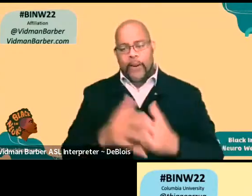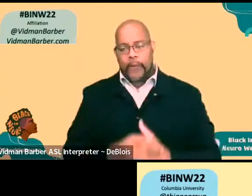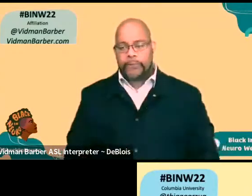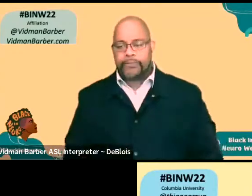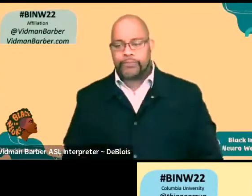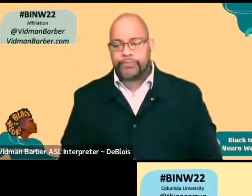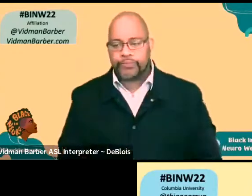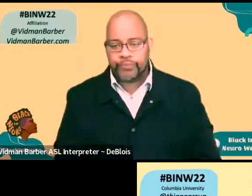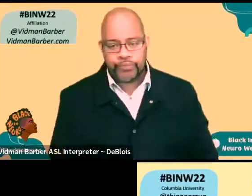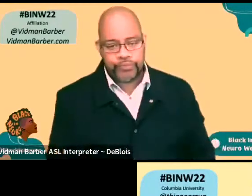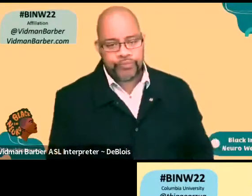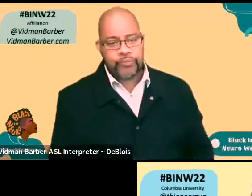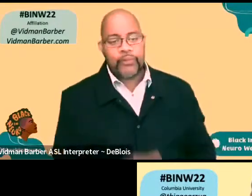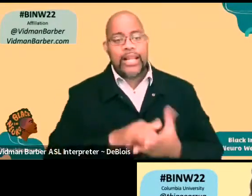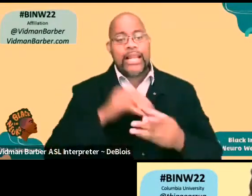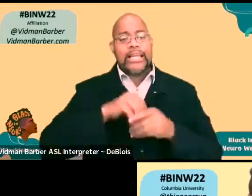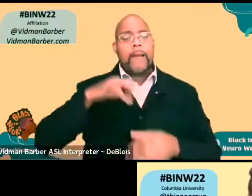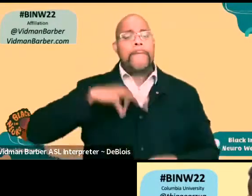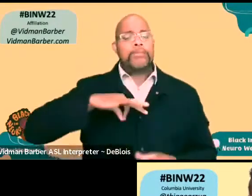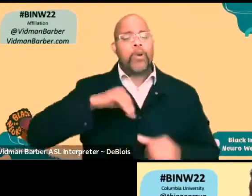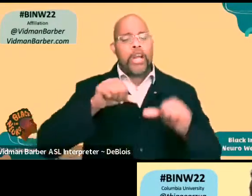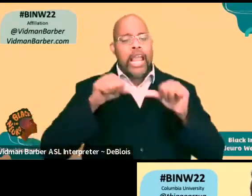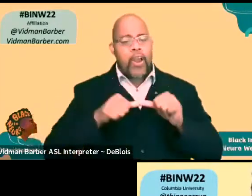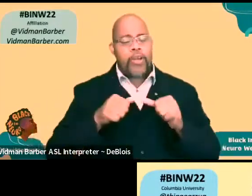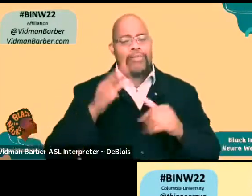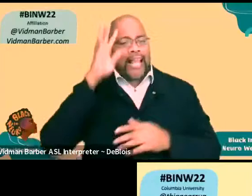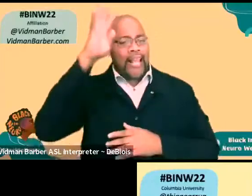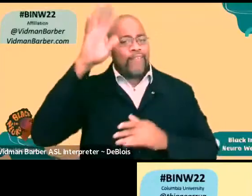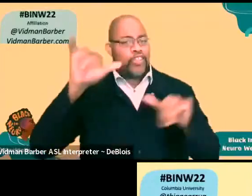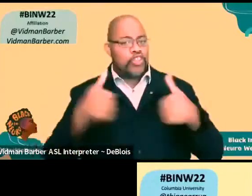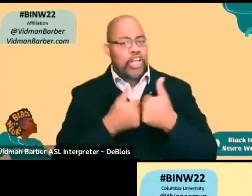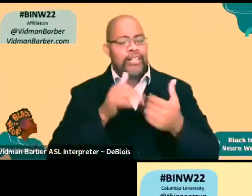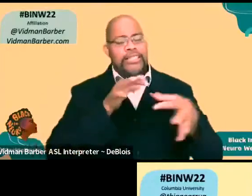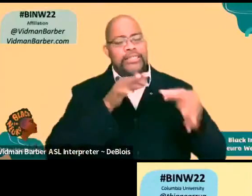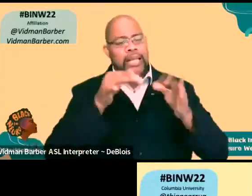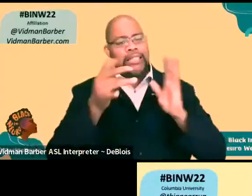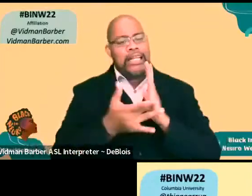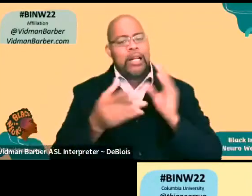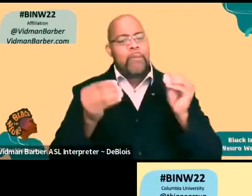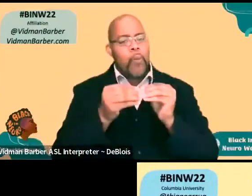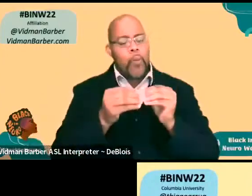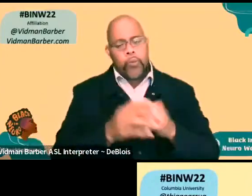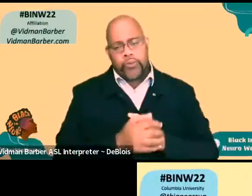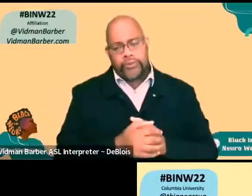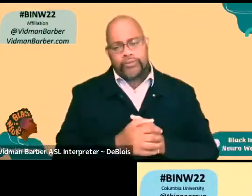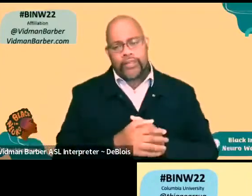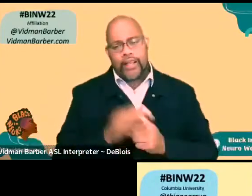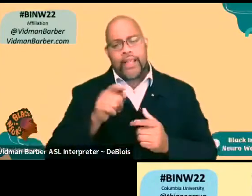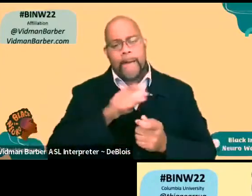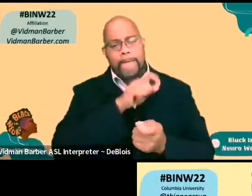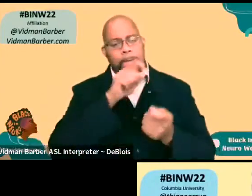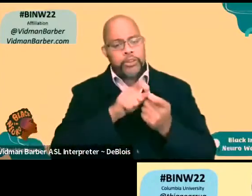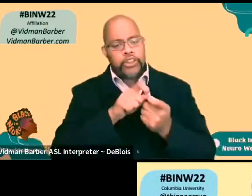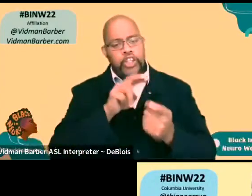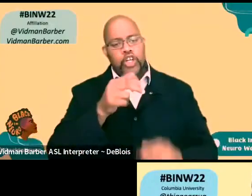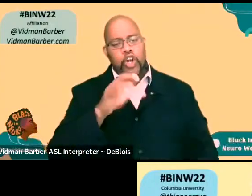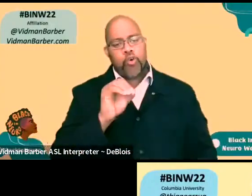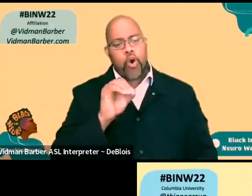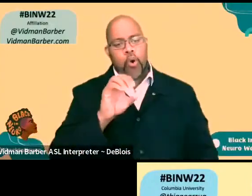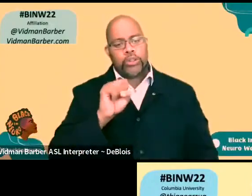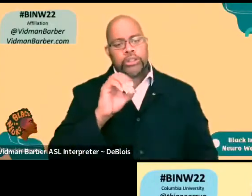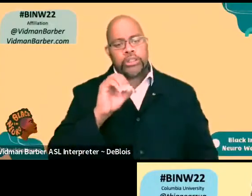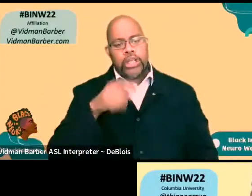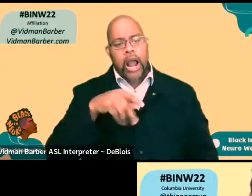So this is for some Pittsburgh area innovation challenge. So that explains the technology a little bit better. And then Precision Neuroscopics is